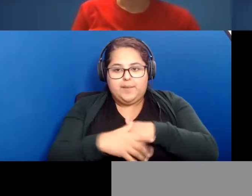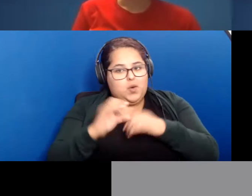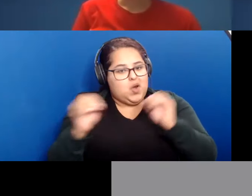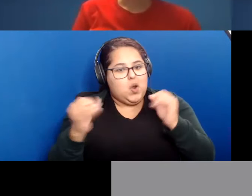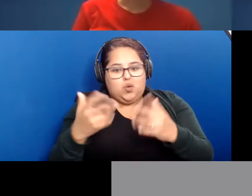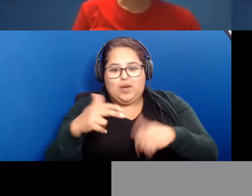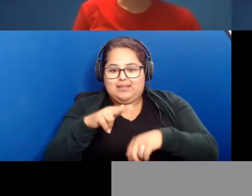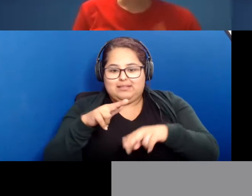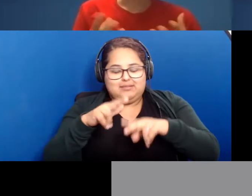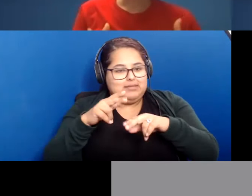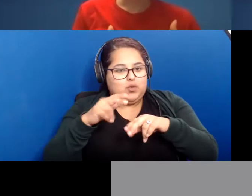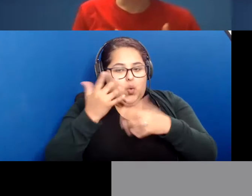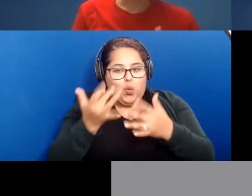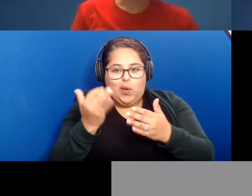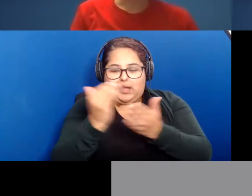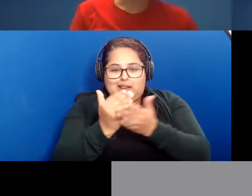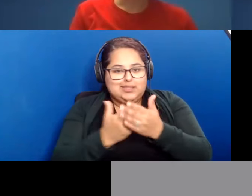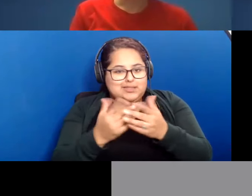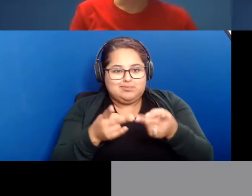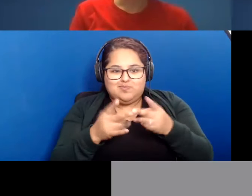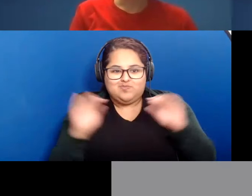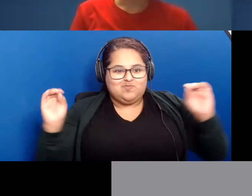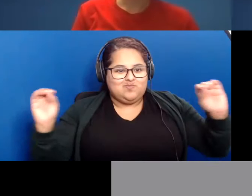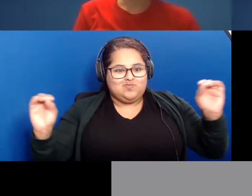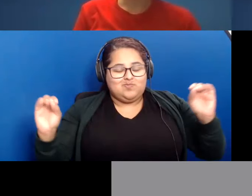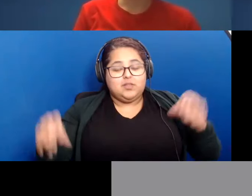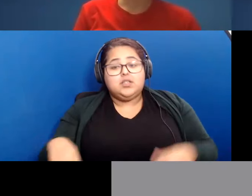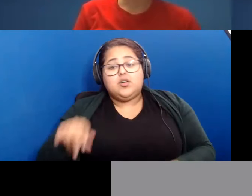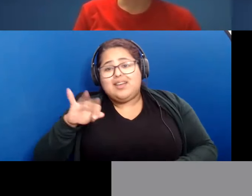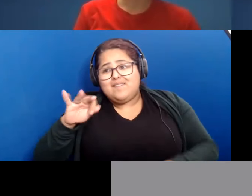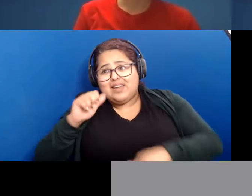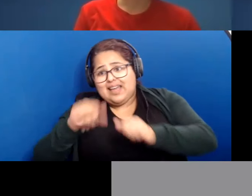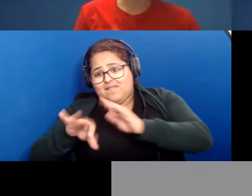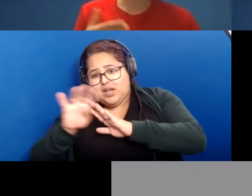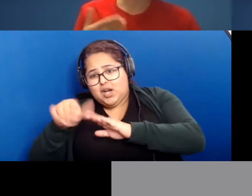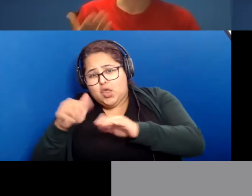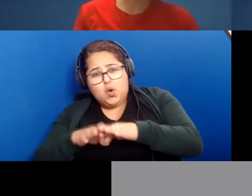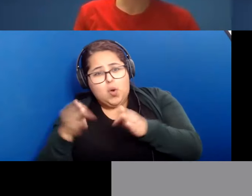available. If you can't find another open or waitlisted class, you can